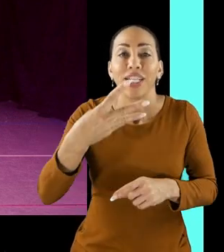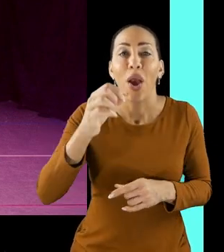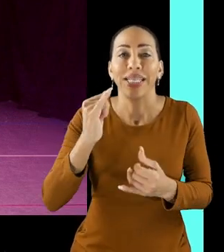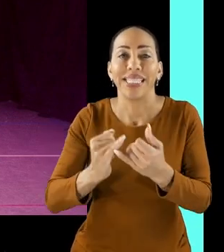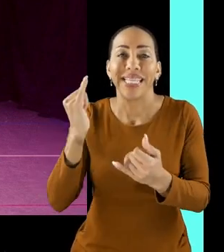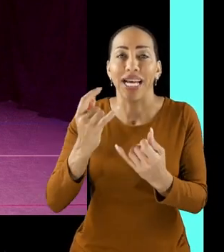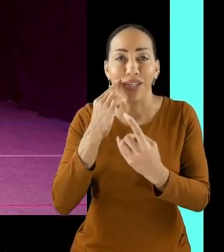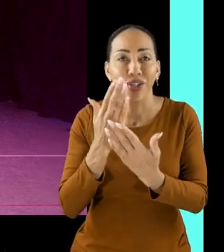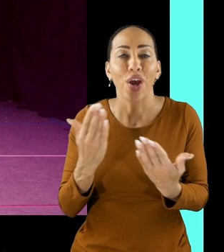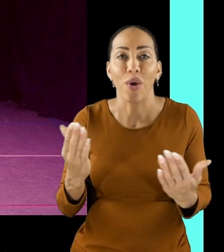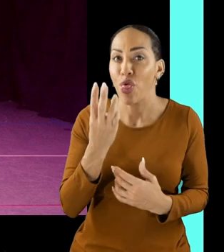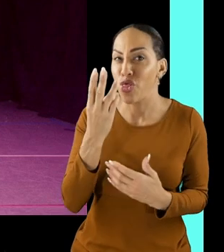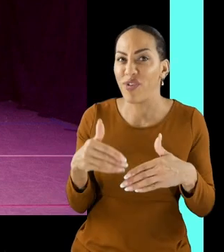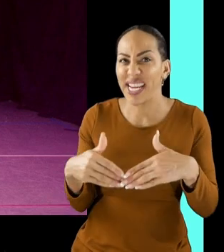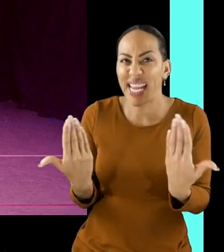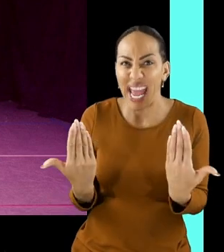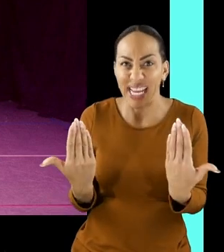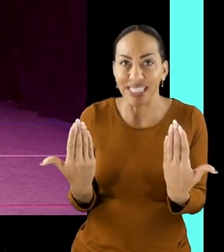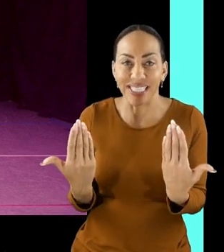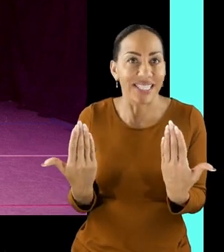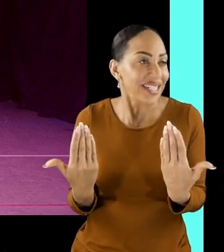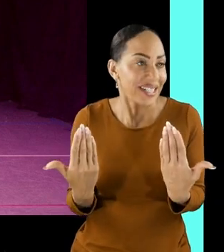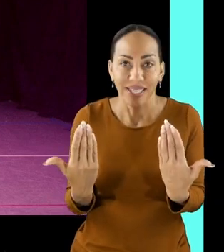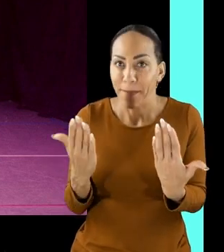seconds of the show, word by word, syllable by